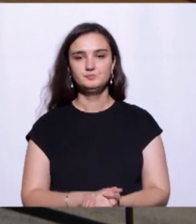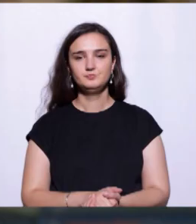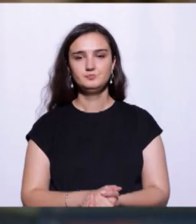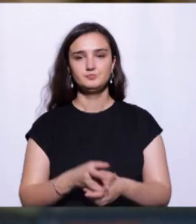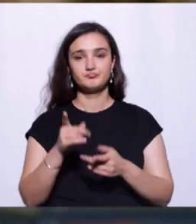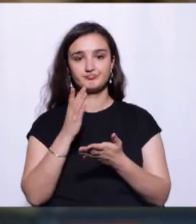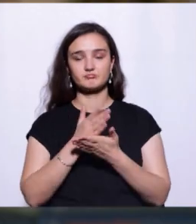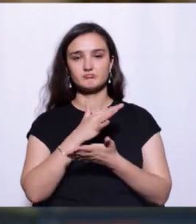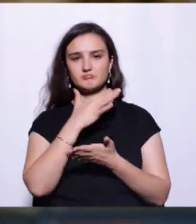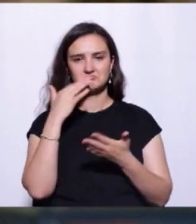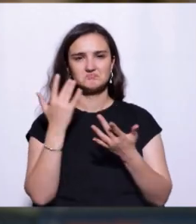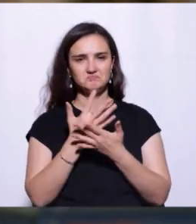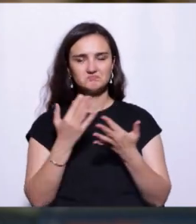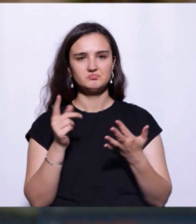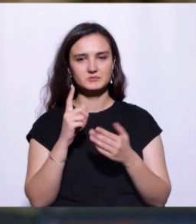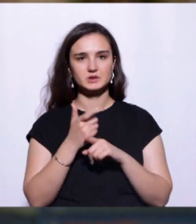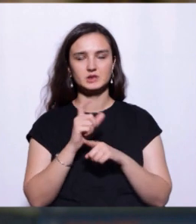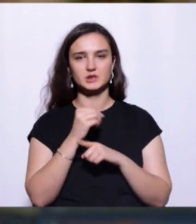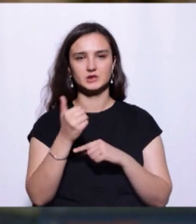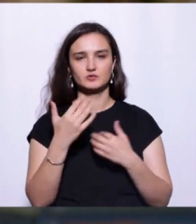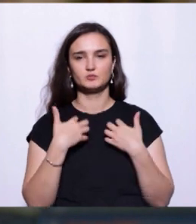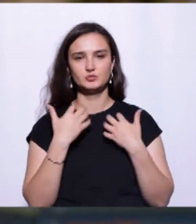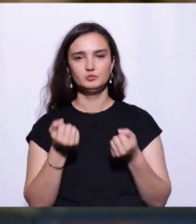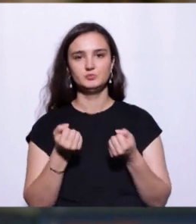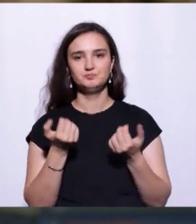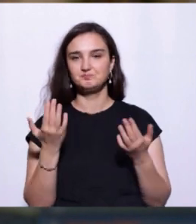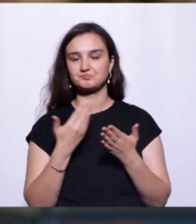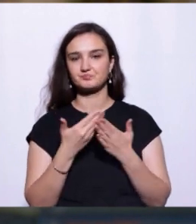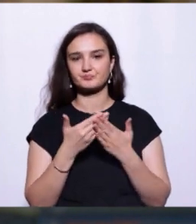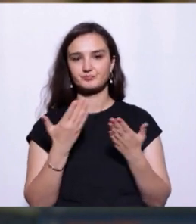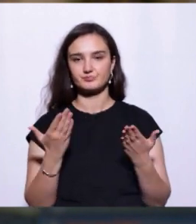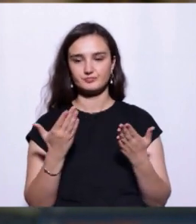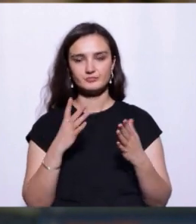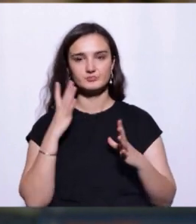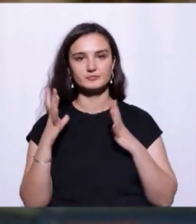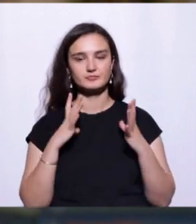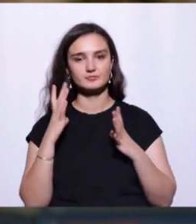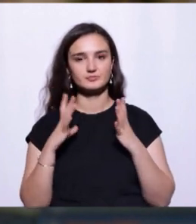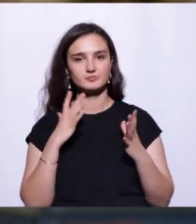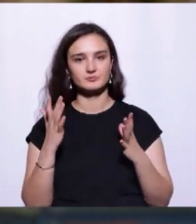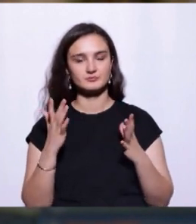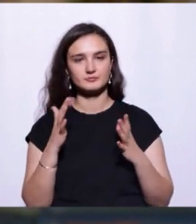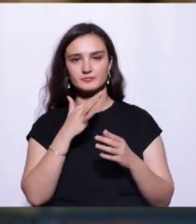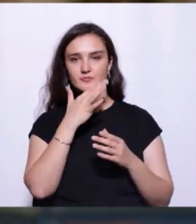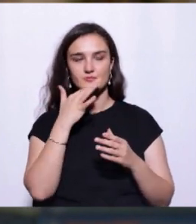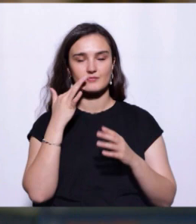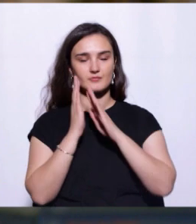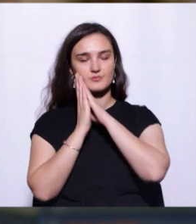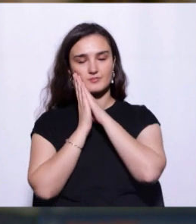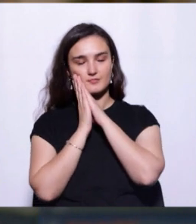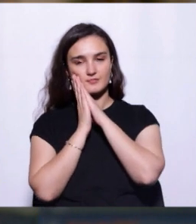are actually many things that are good for your health, such as exercise, getting lots of